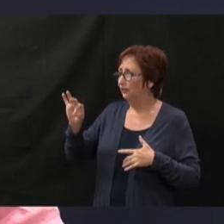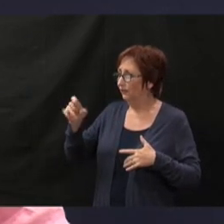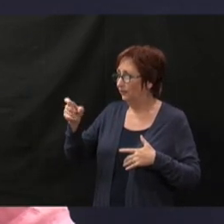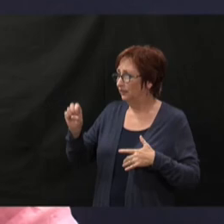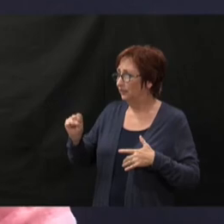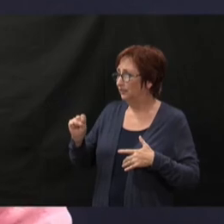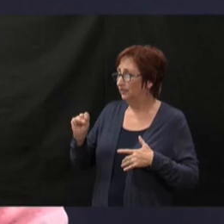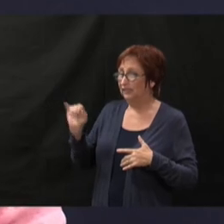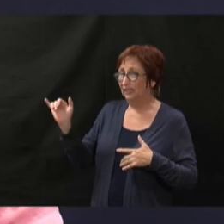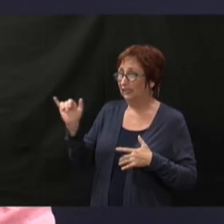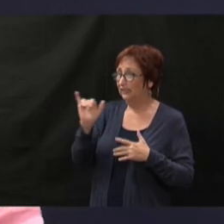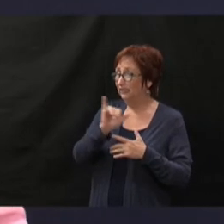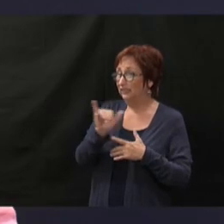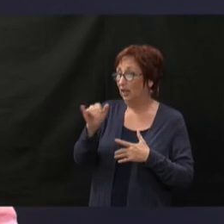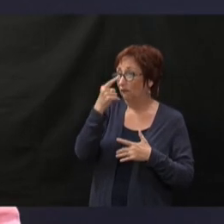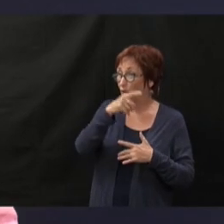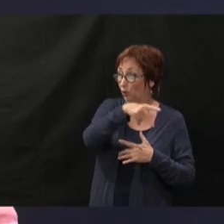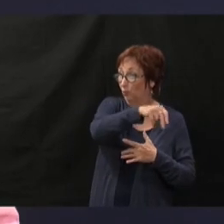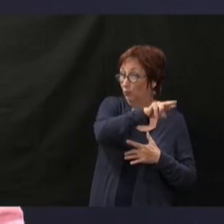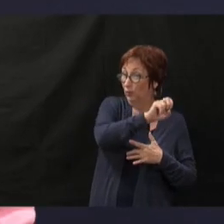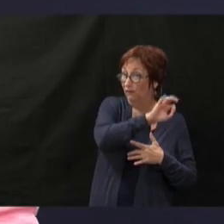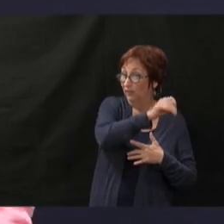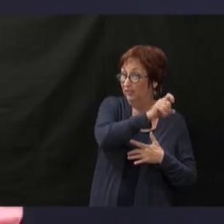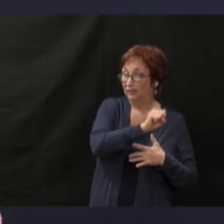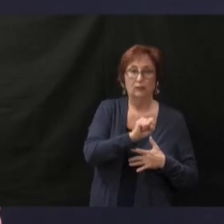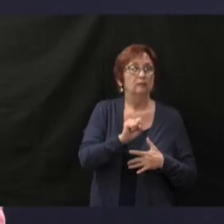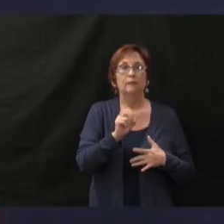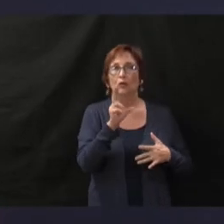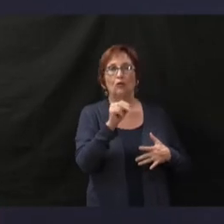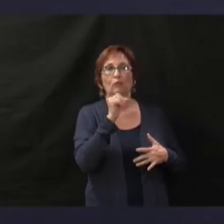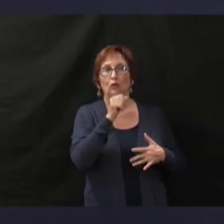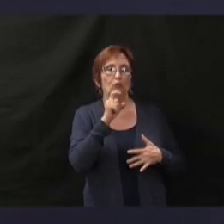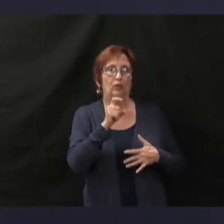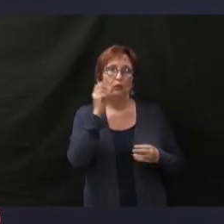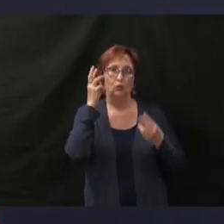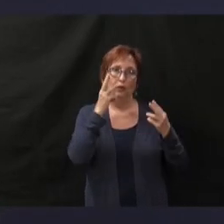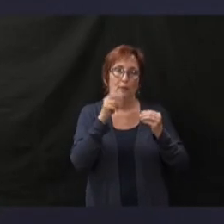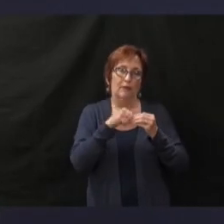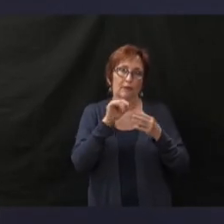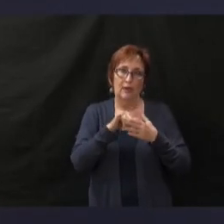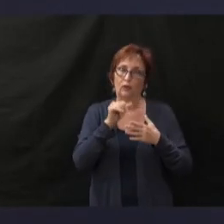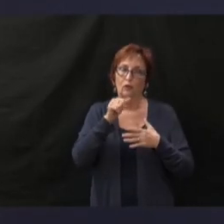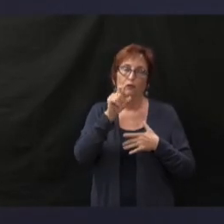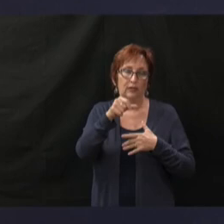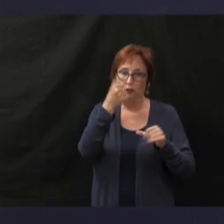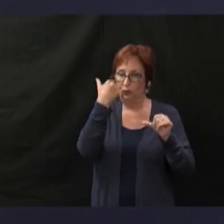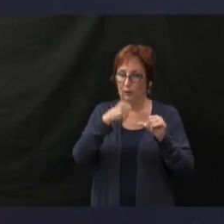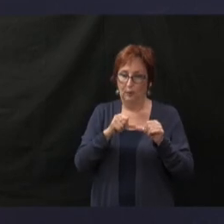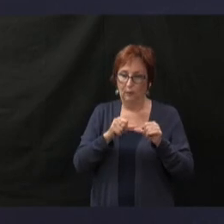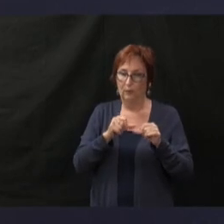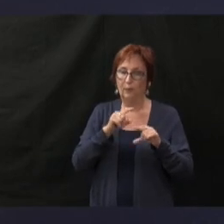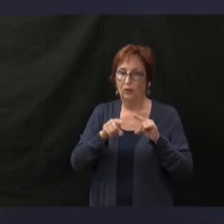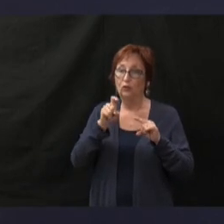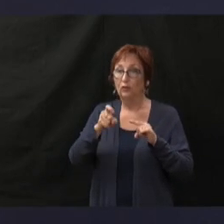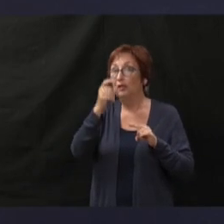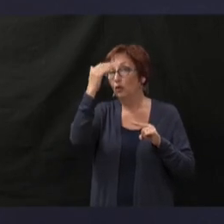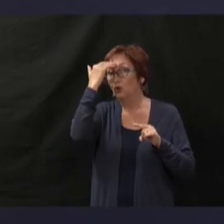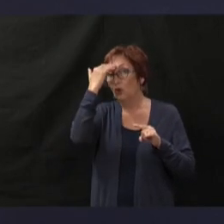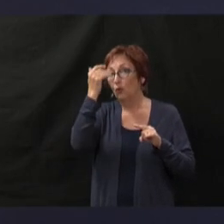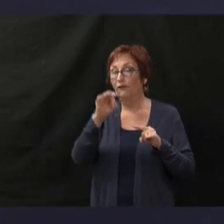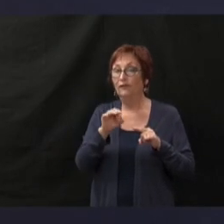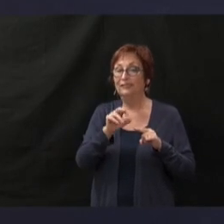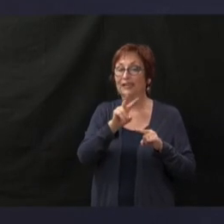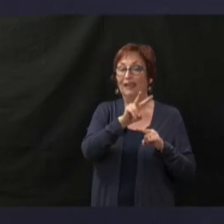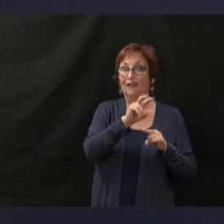same for prefixes that I missed? No, you don't have to worry about that. You have to remember you have to be aware whether it's a